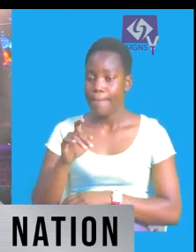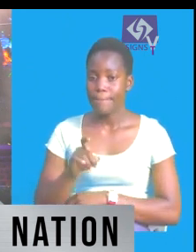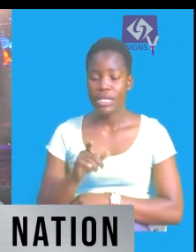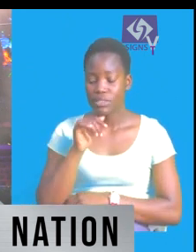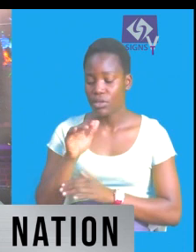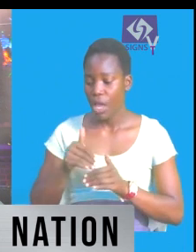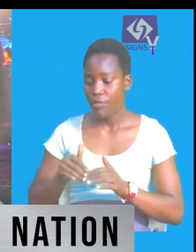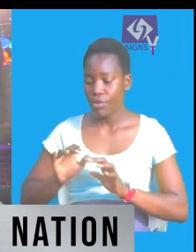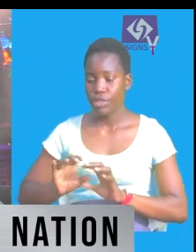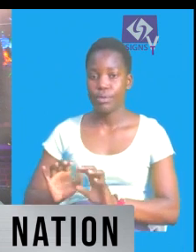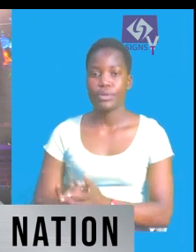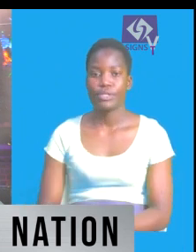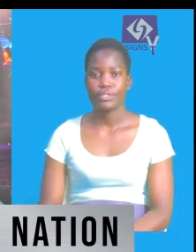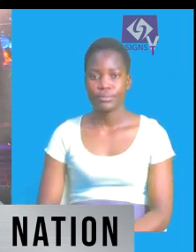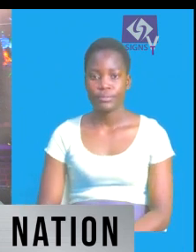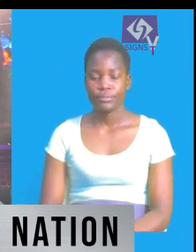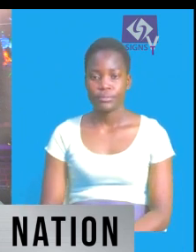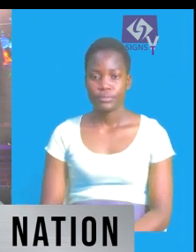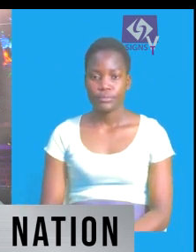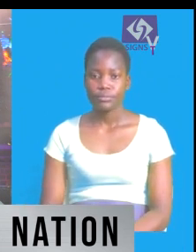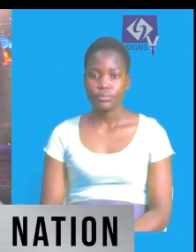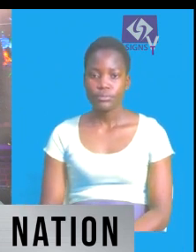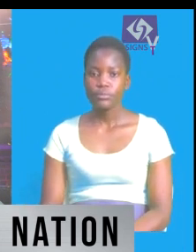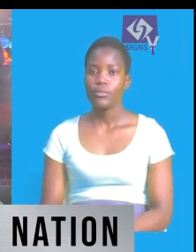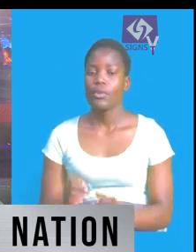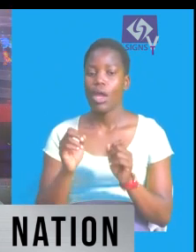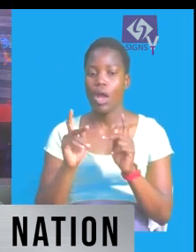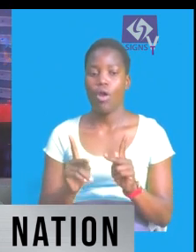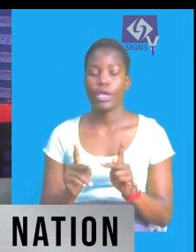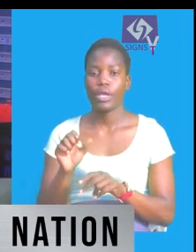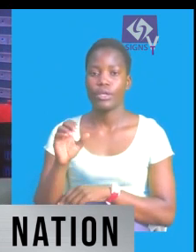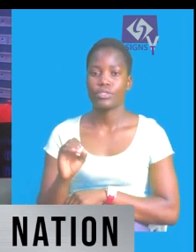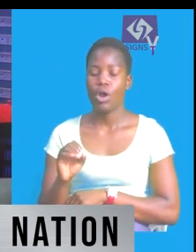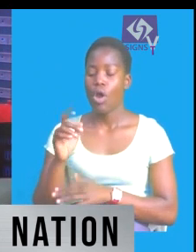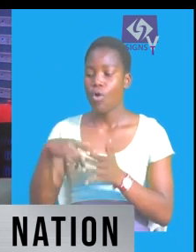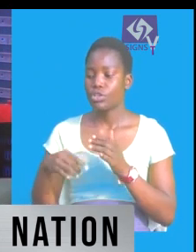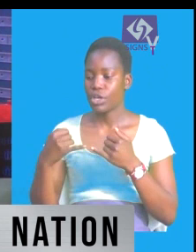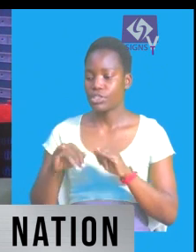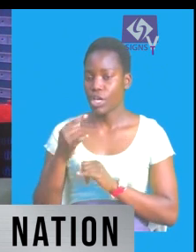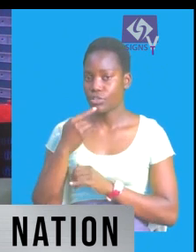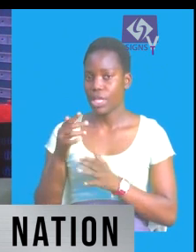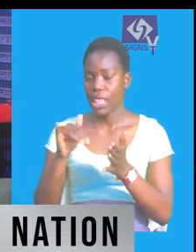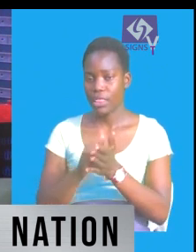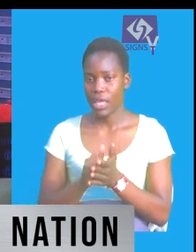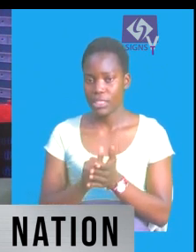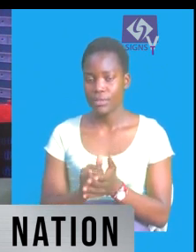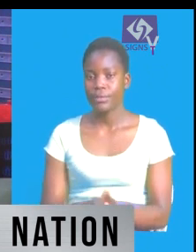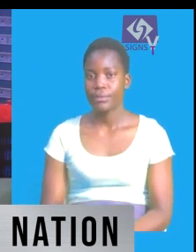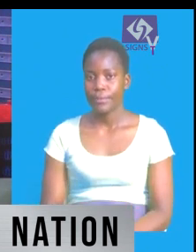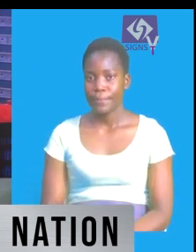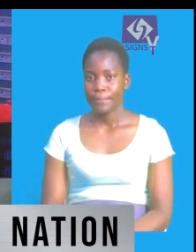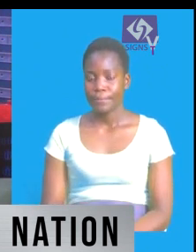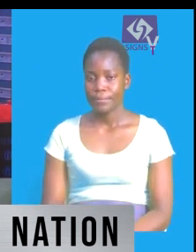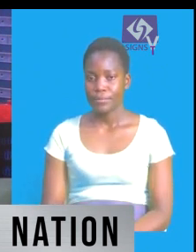have. Okay. Yeah. Wow. So what you're trying to say is that